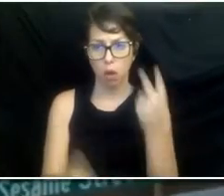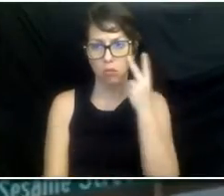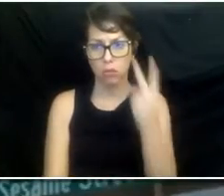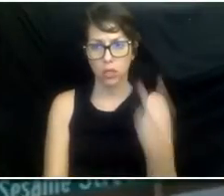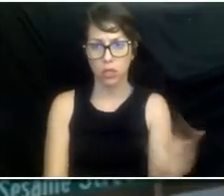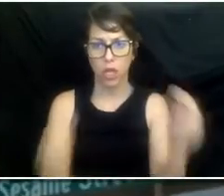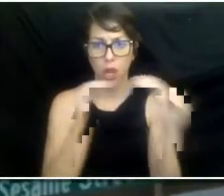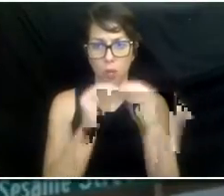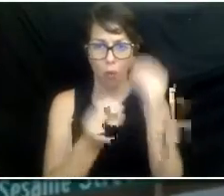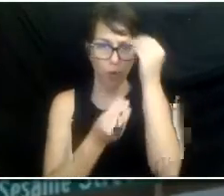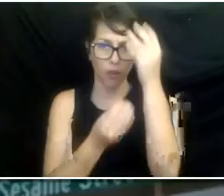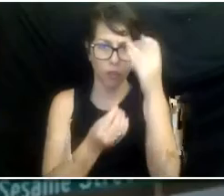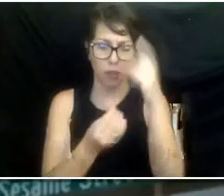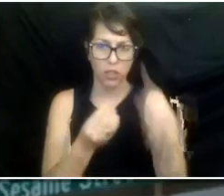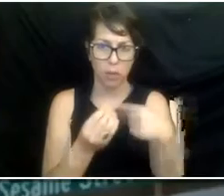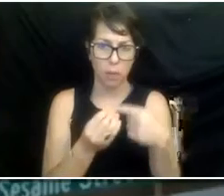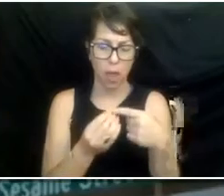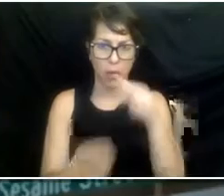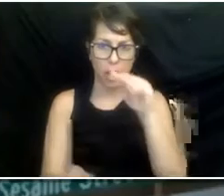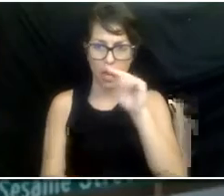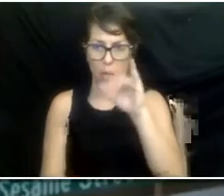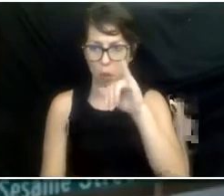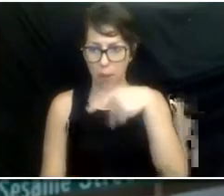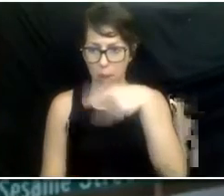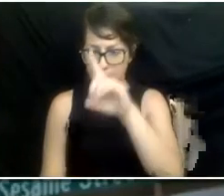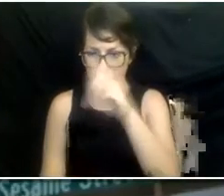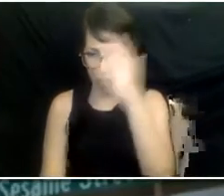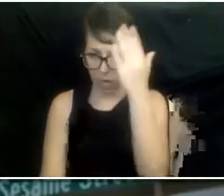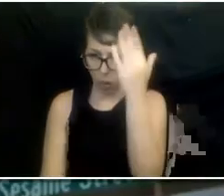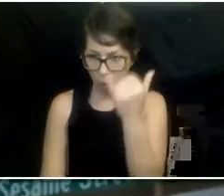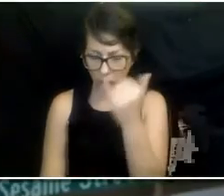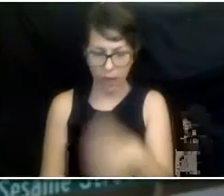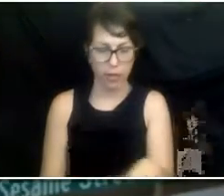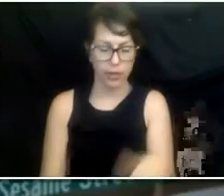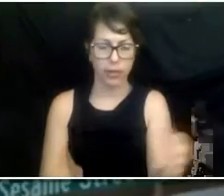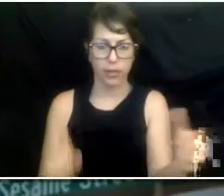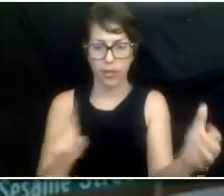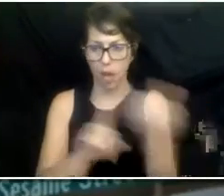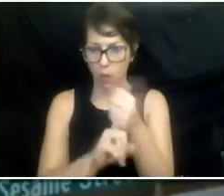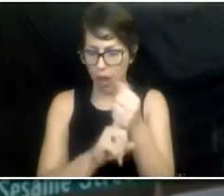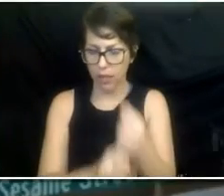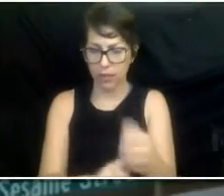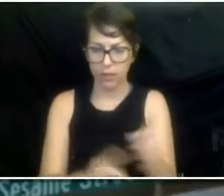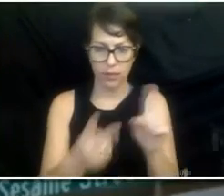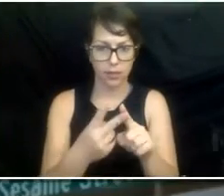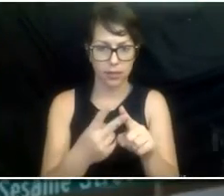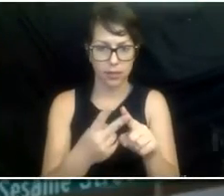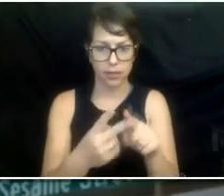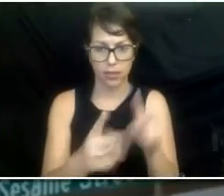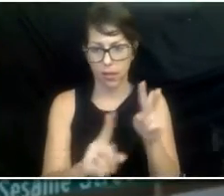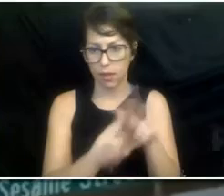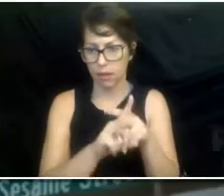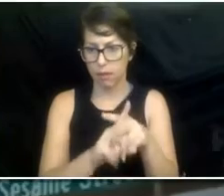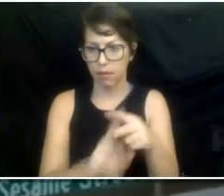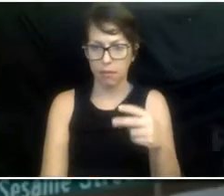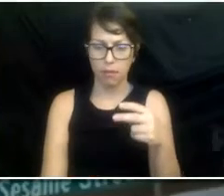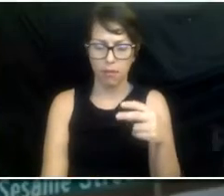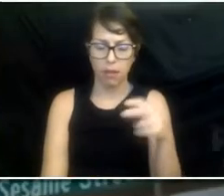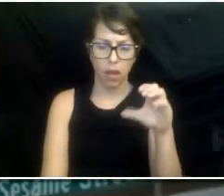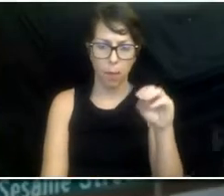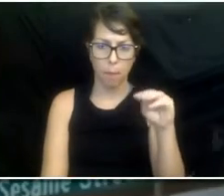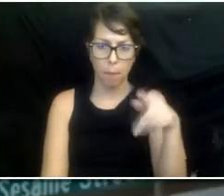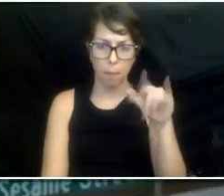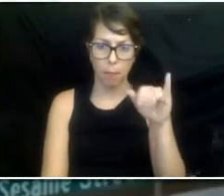explore and um commissioner Noel you know you're you're doing youren's job and I really appreciate all of